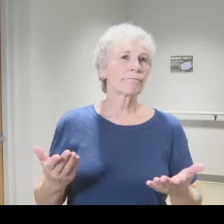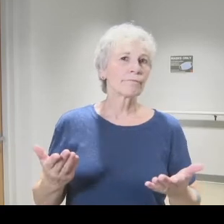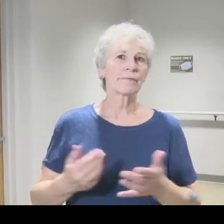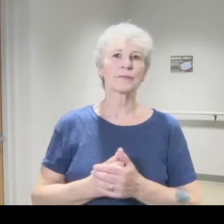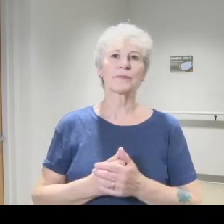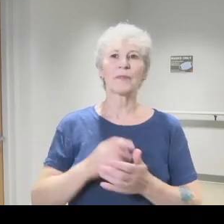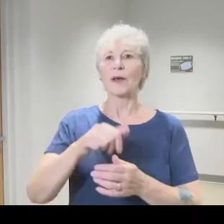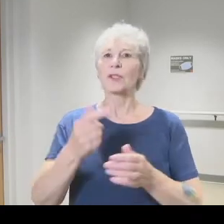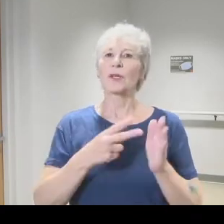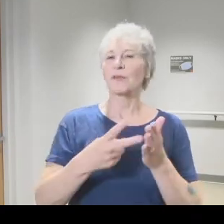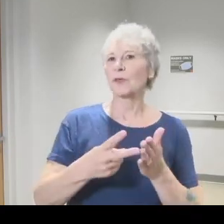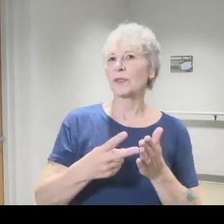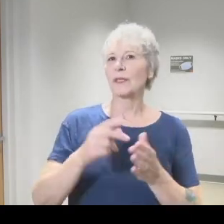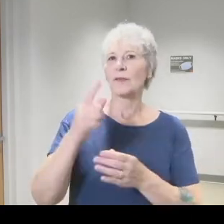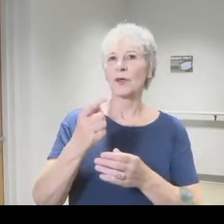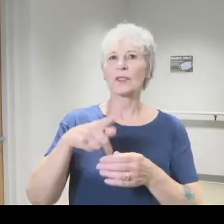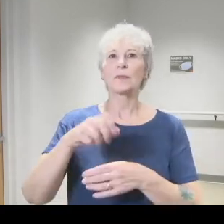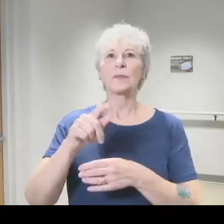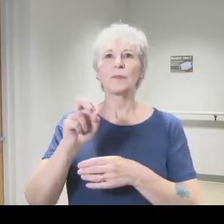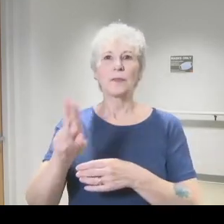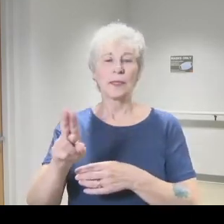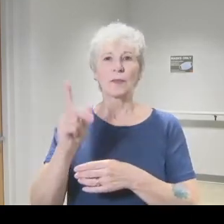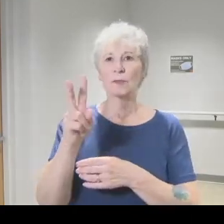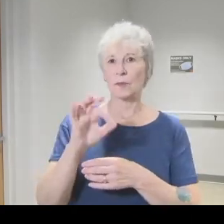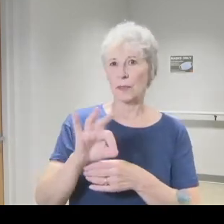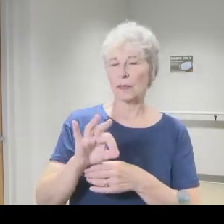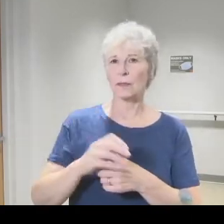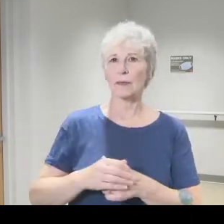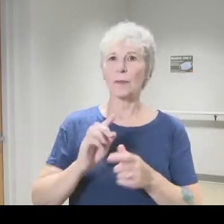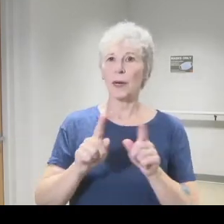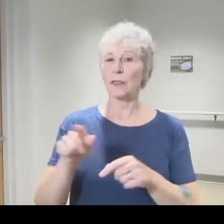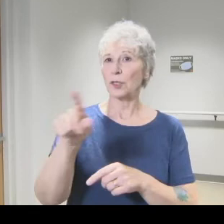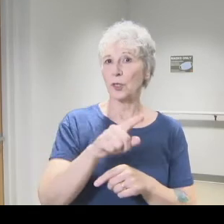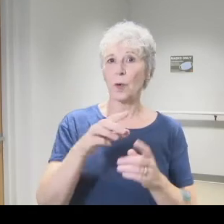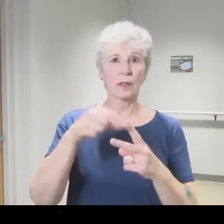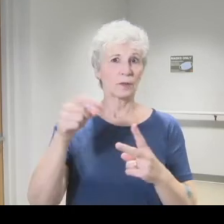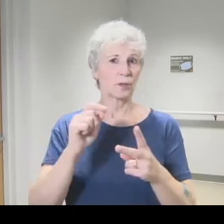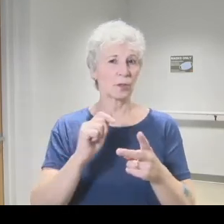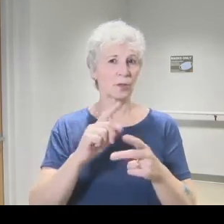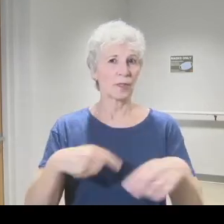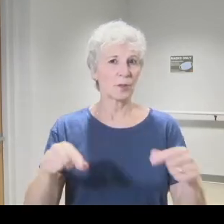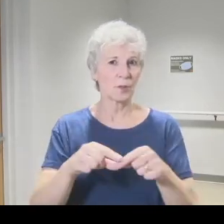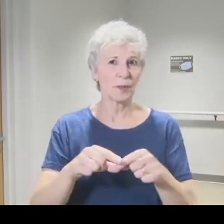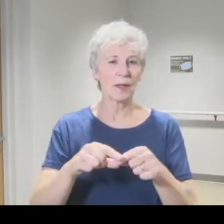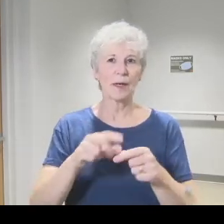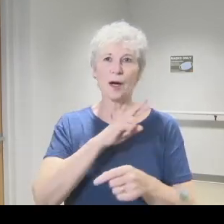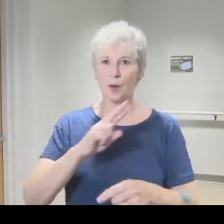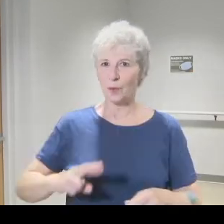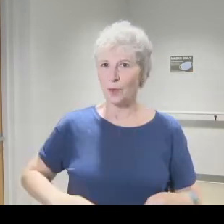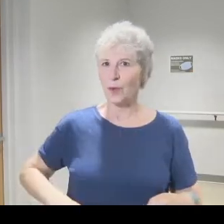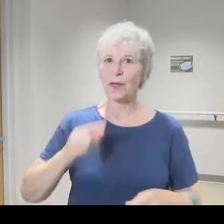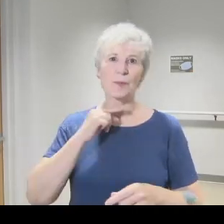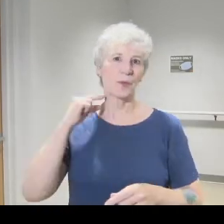Here's another verse. 1 Peter 2:9. "But you are a chosen race, a royal priesthood,